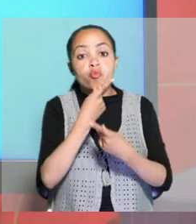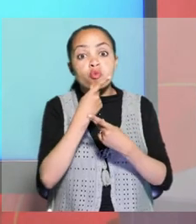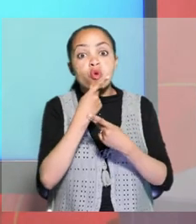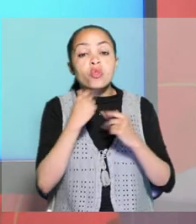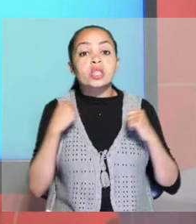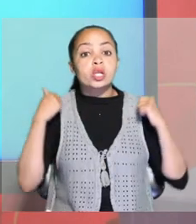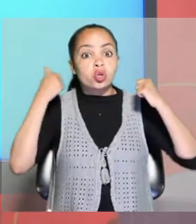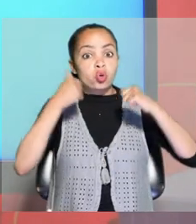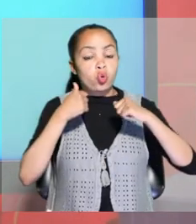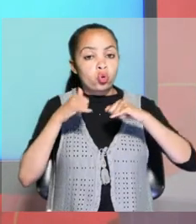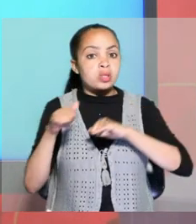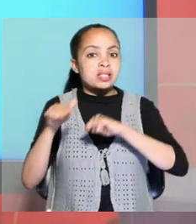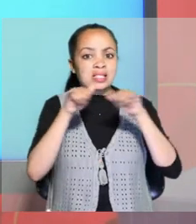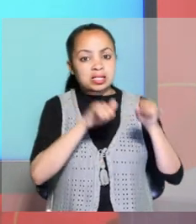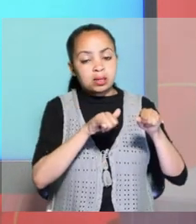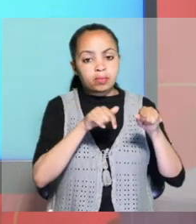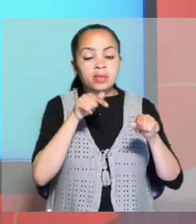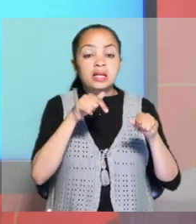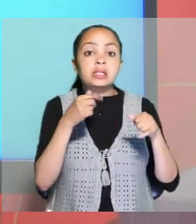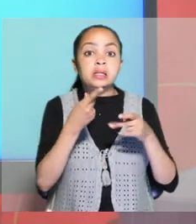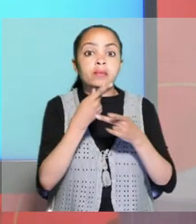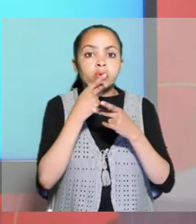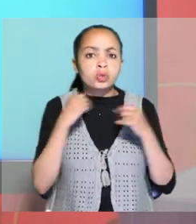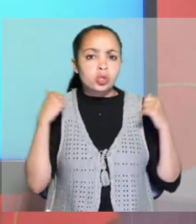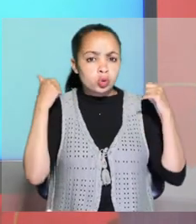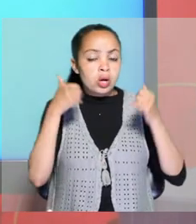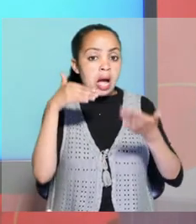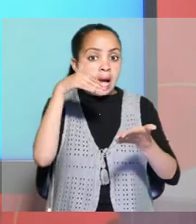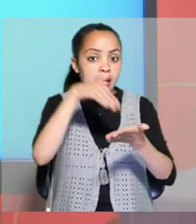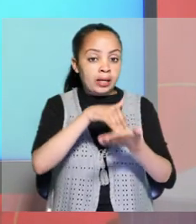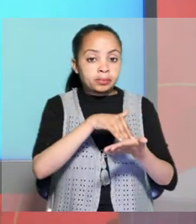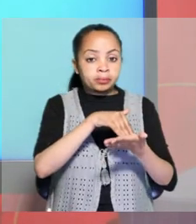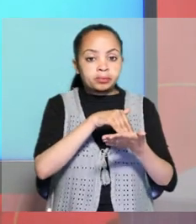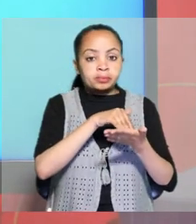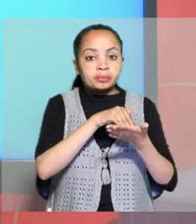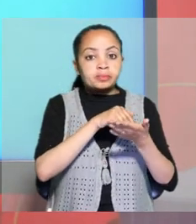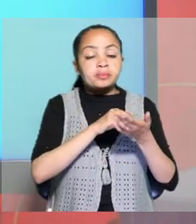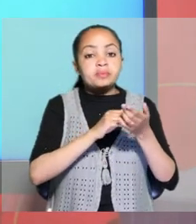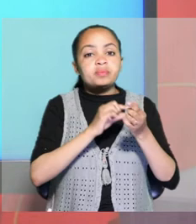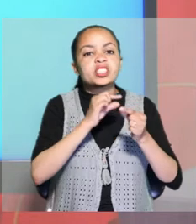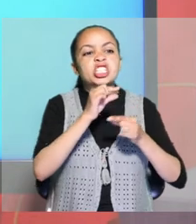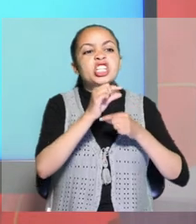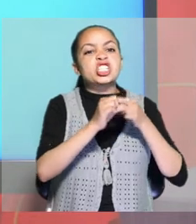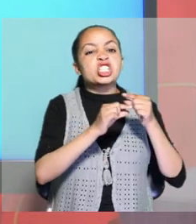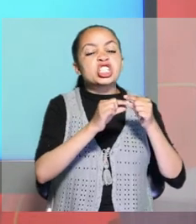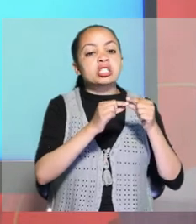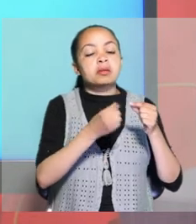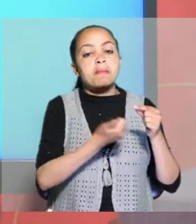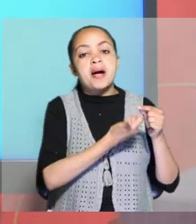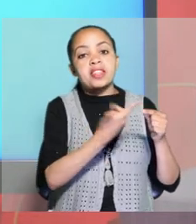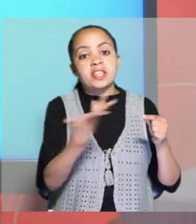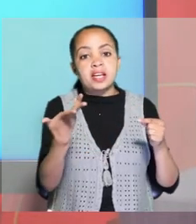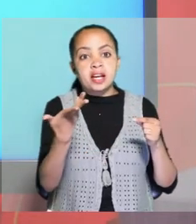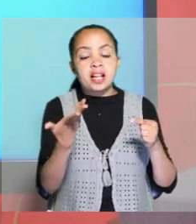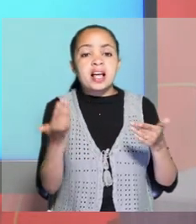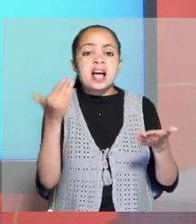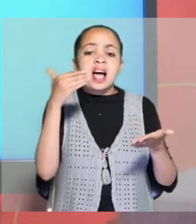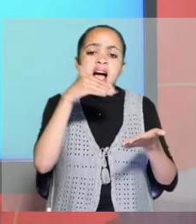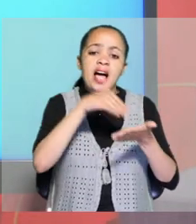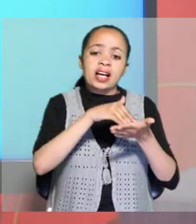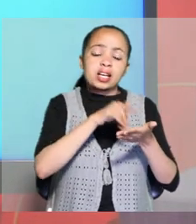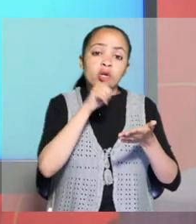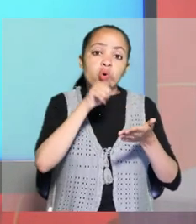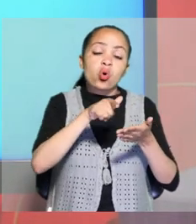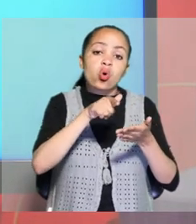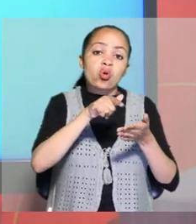too. There is a protein coat and again genetic material, and again over the